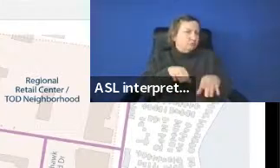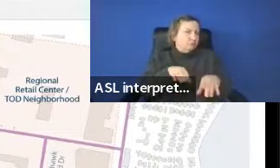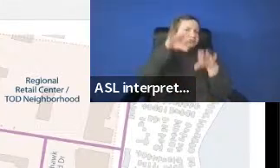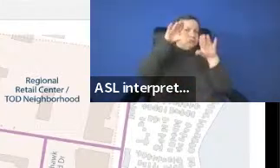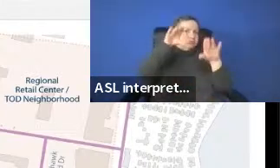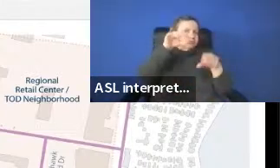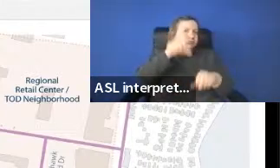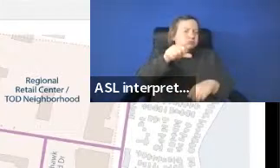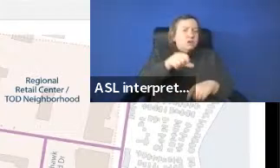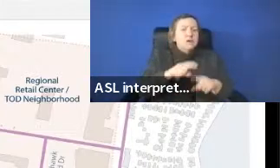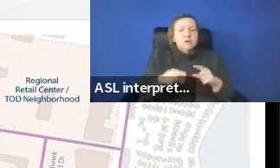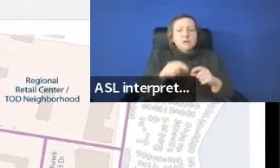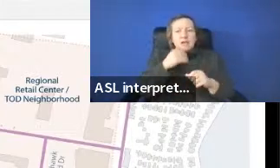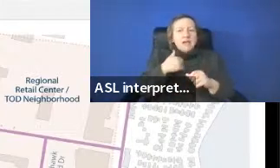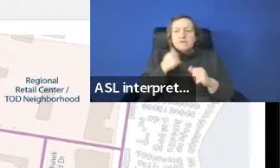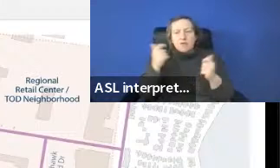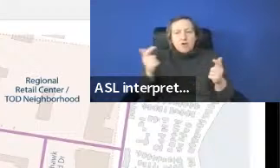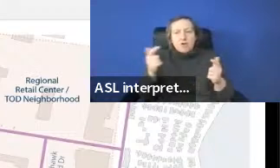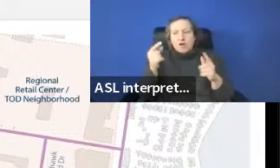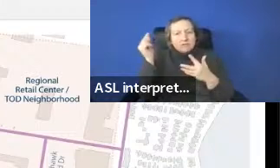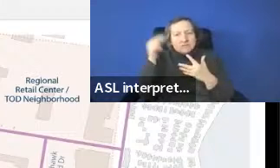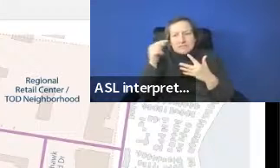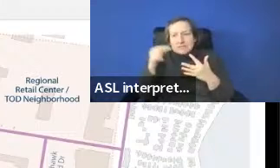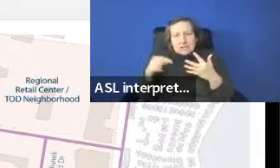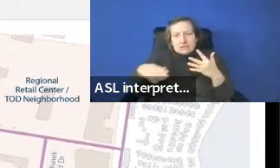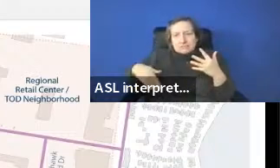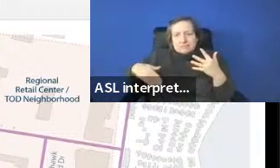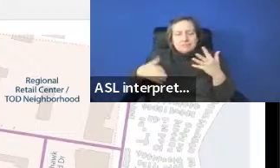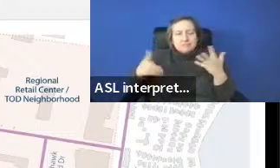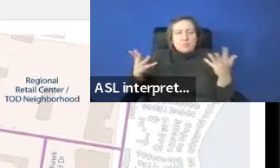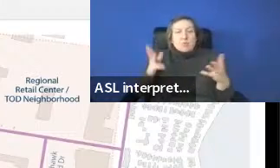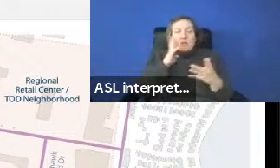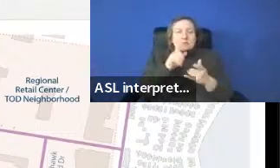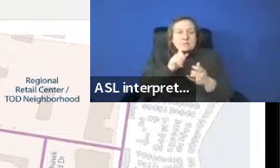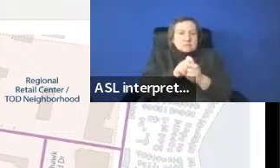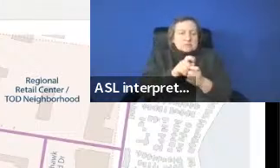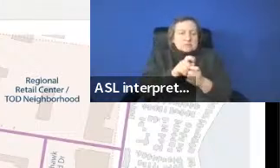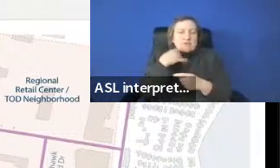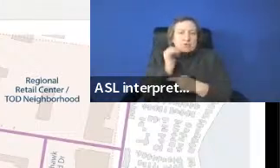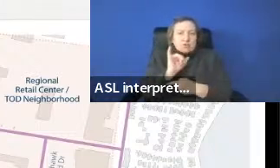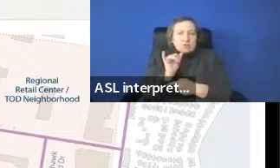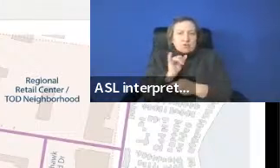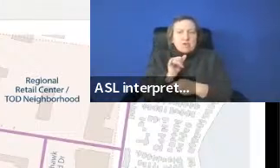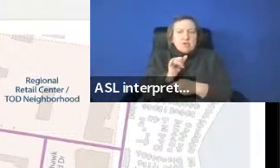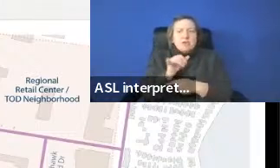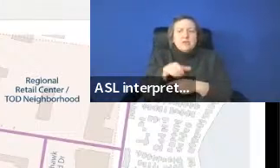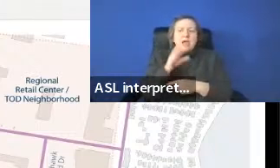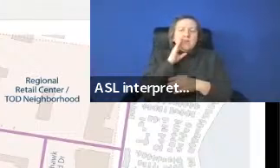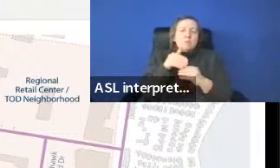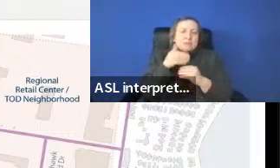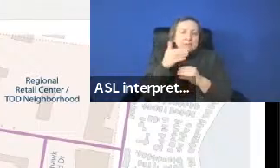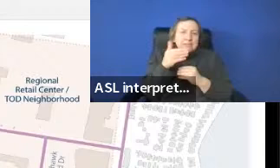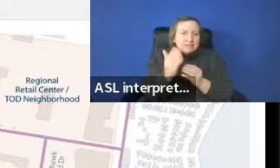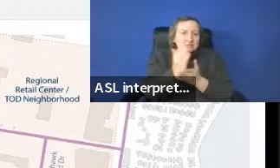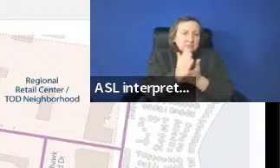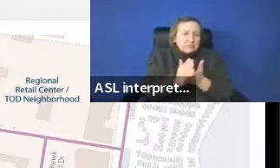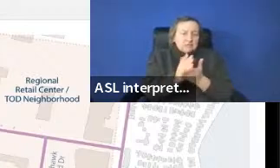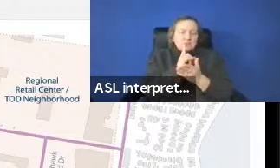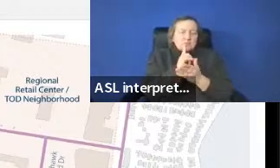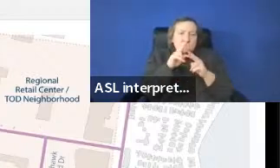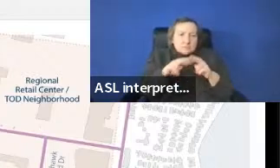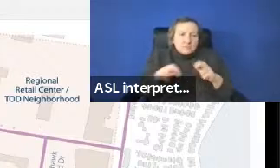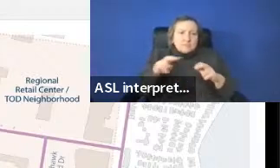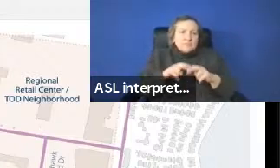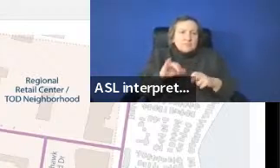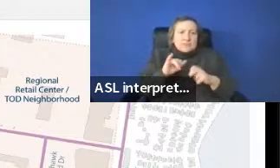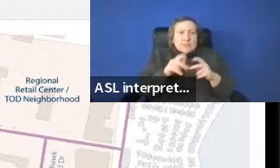of the details yet of what that specifically looks like. That's going to definitely be our next step, is really diving into that